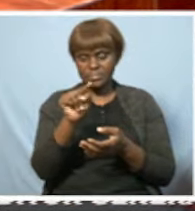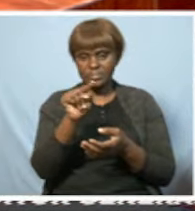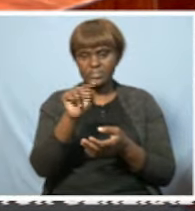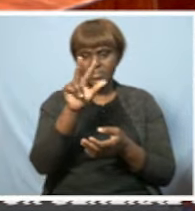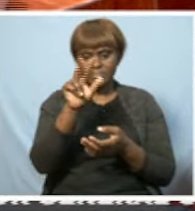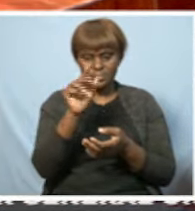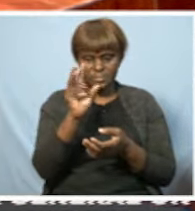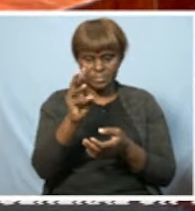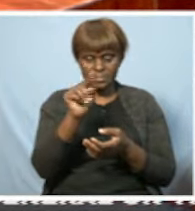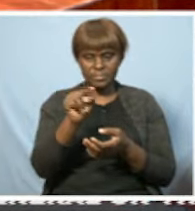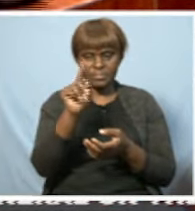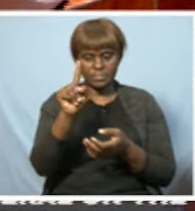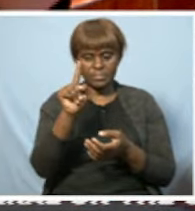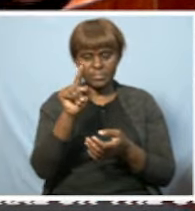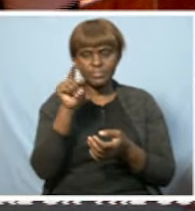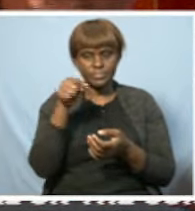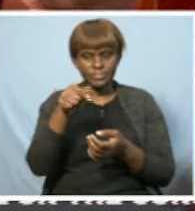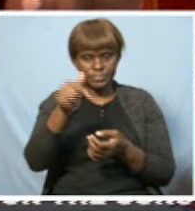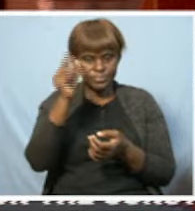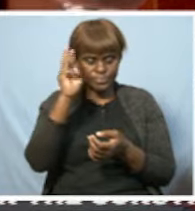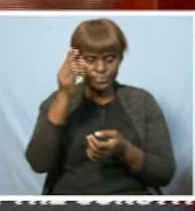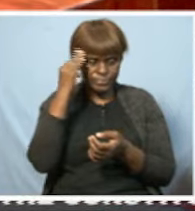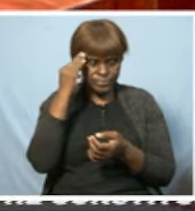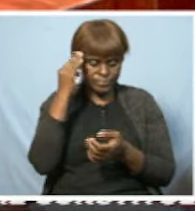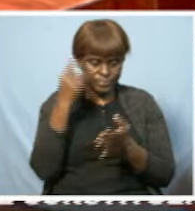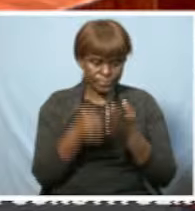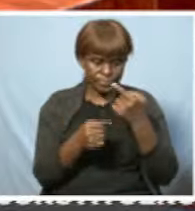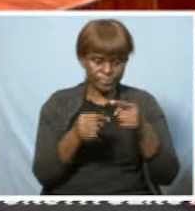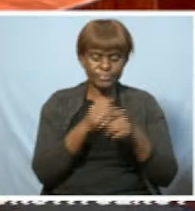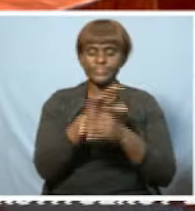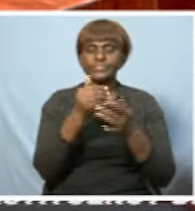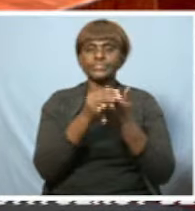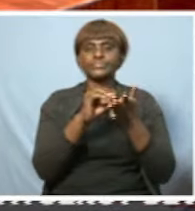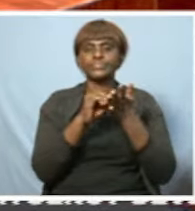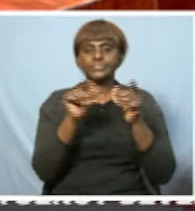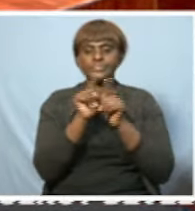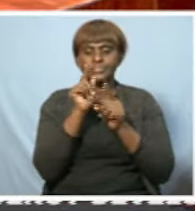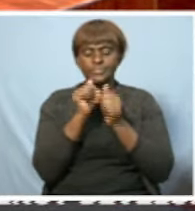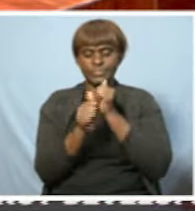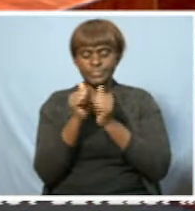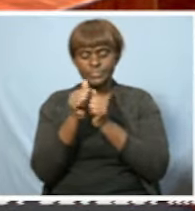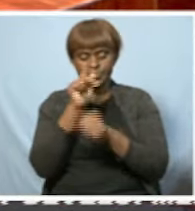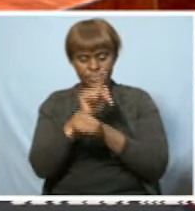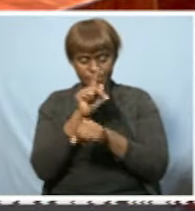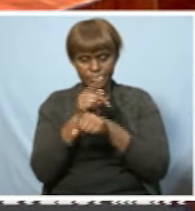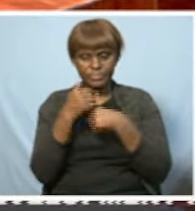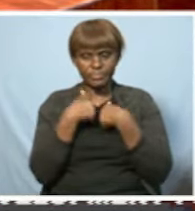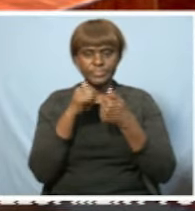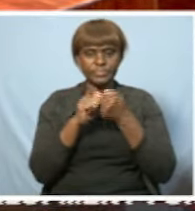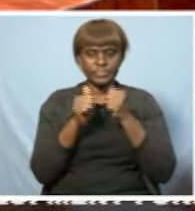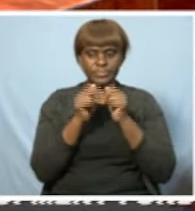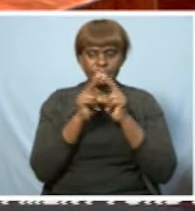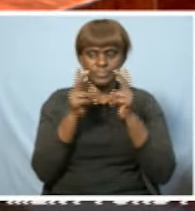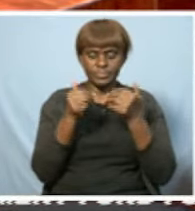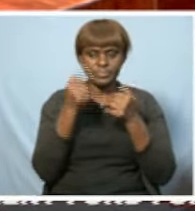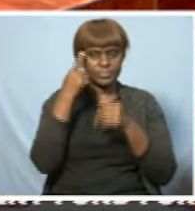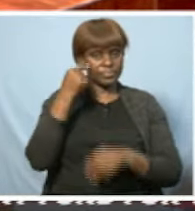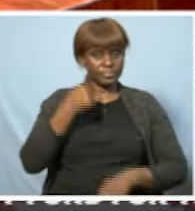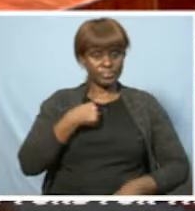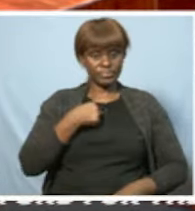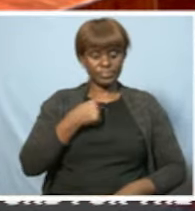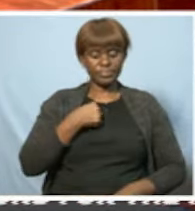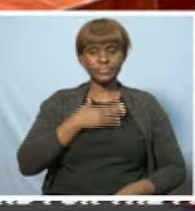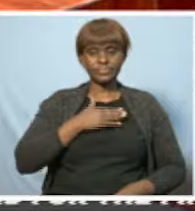36.1. Then you know what is owing and which projects are affected. So for me, I